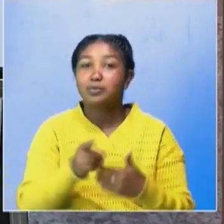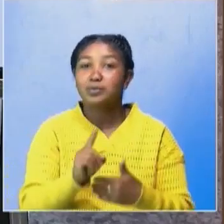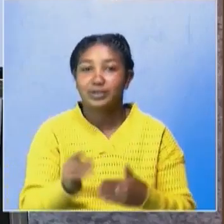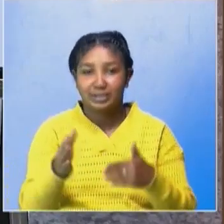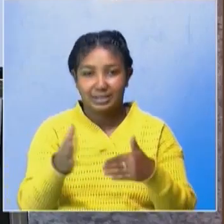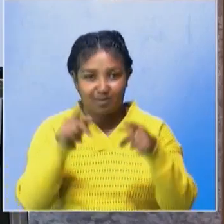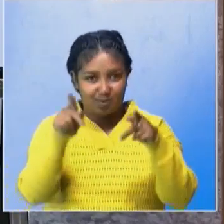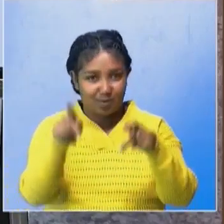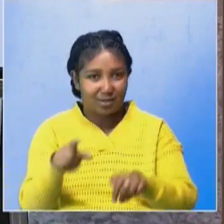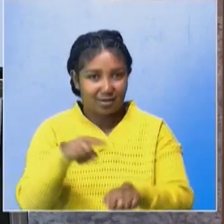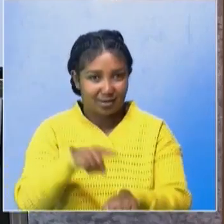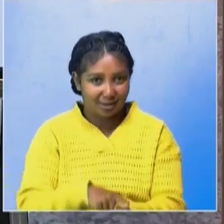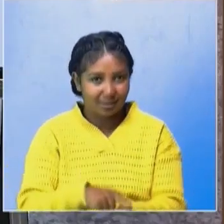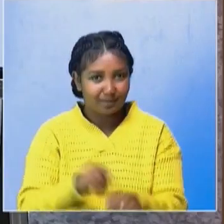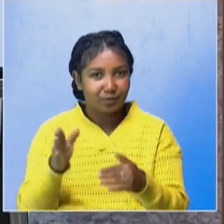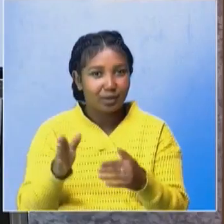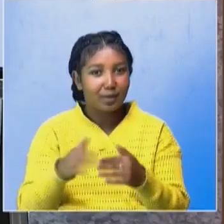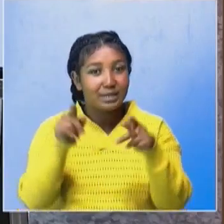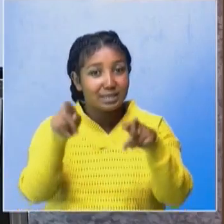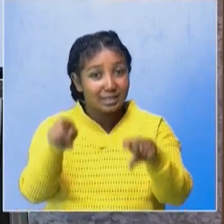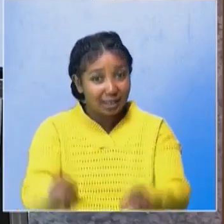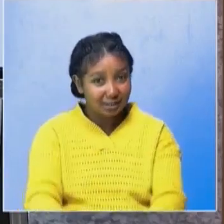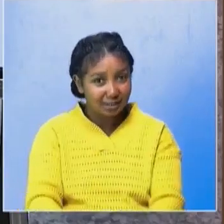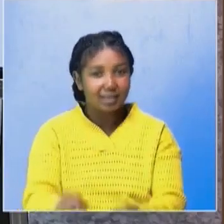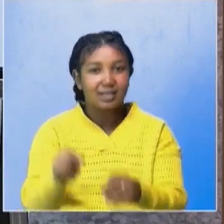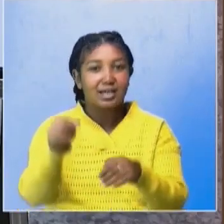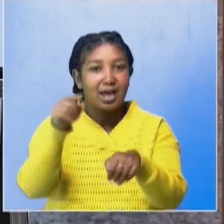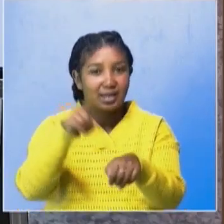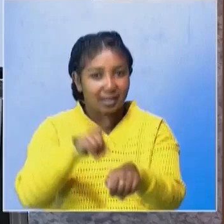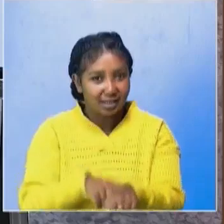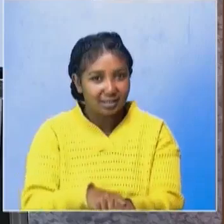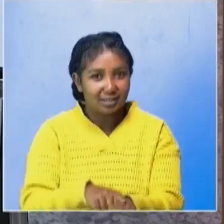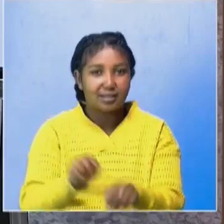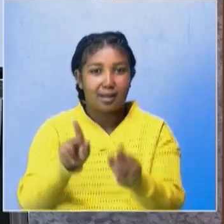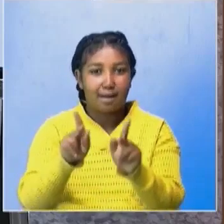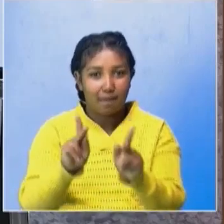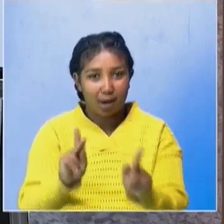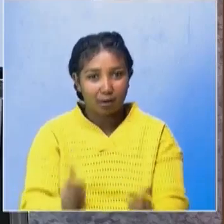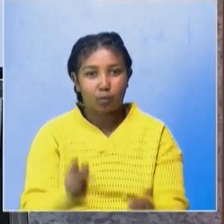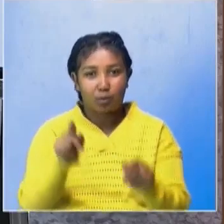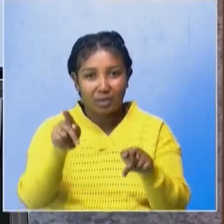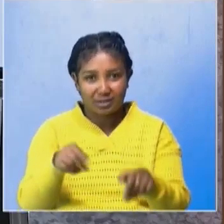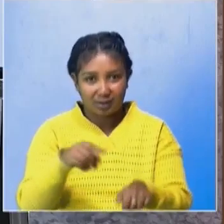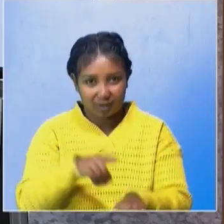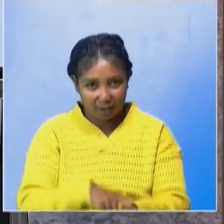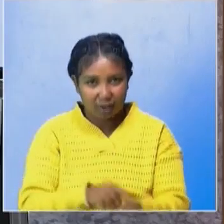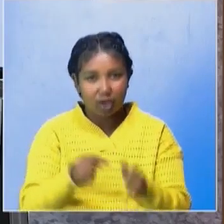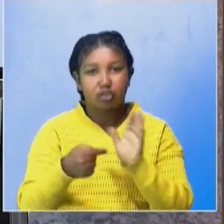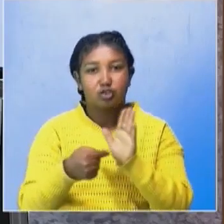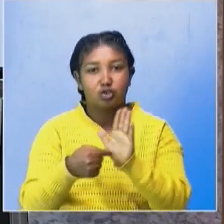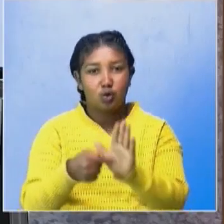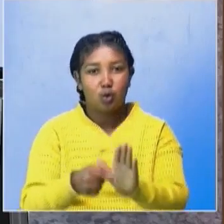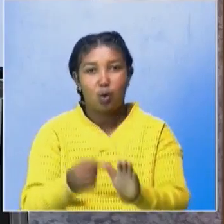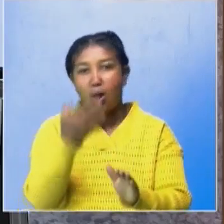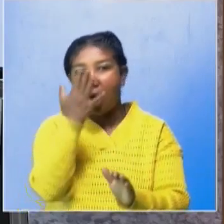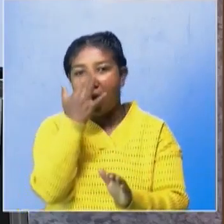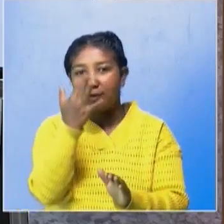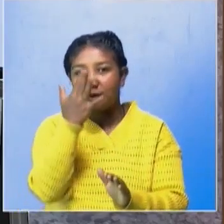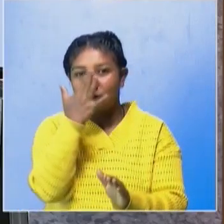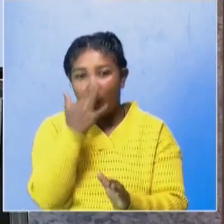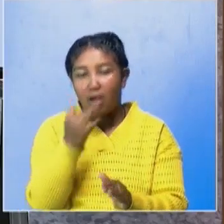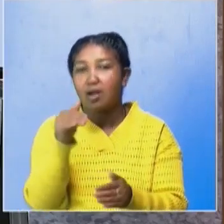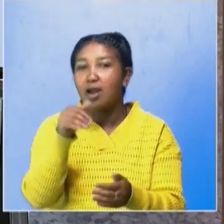simple present tense. Simple present tense is a tense like part of present tense that show habitual